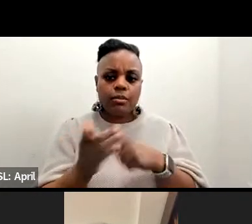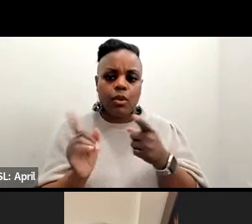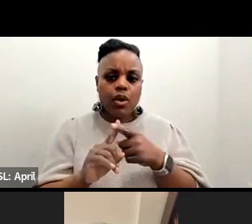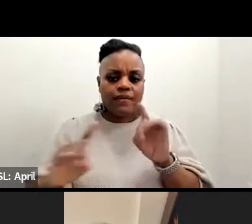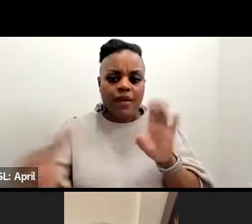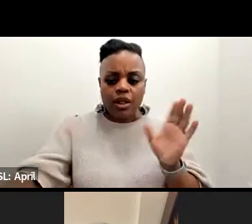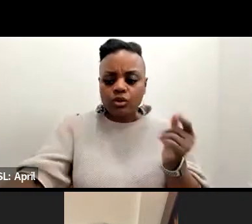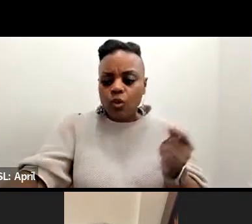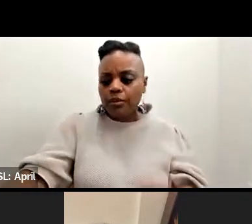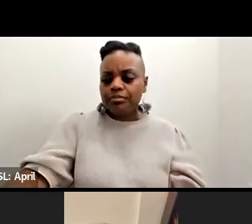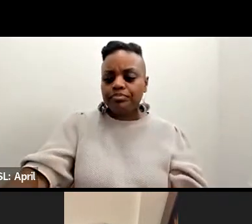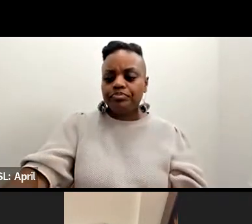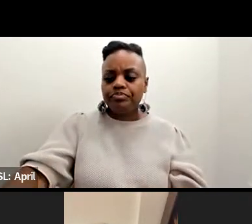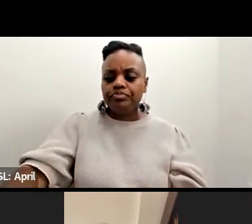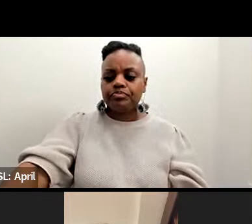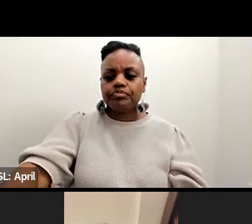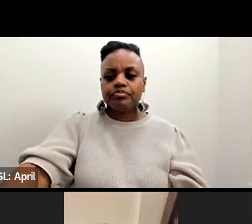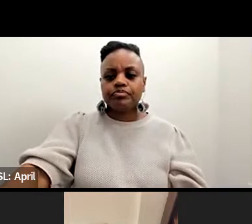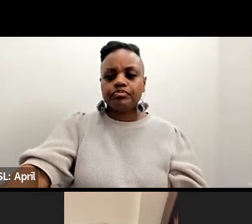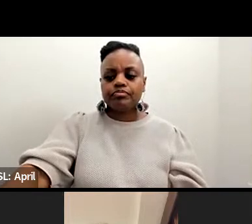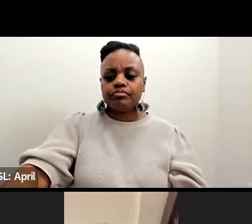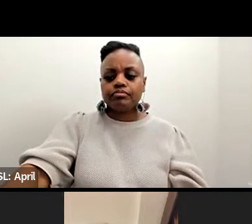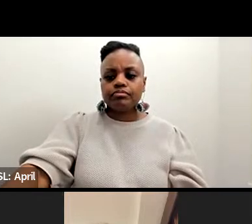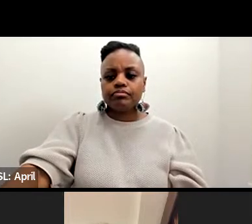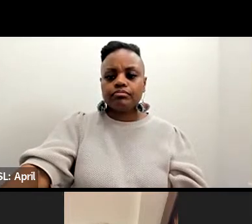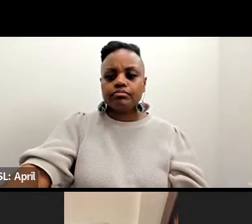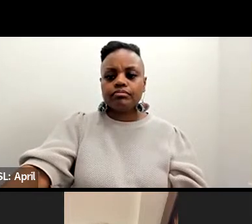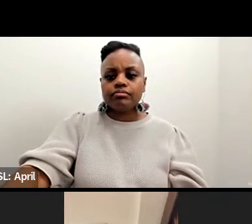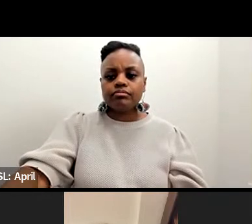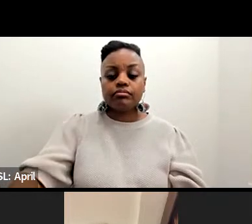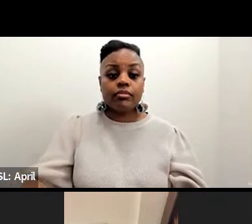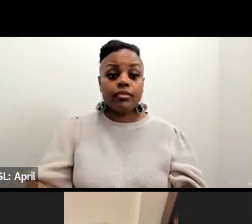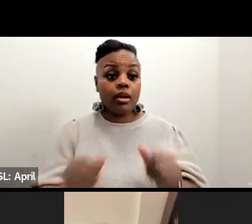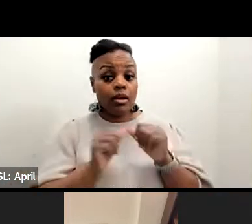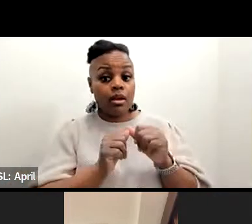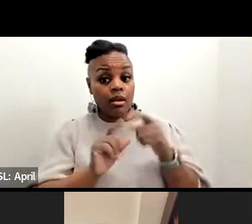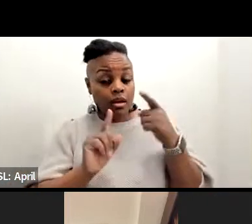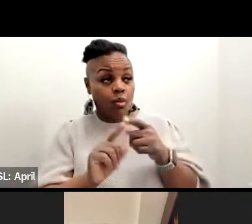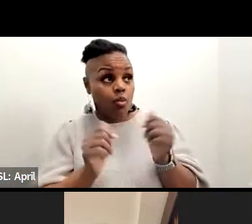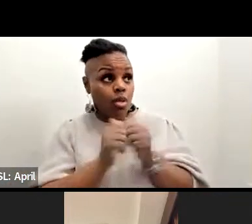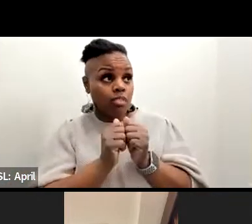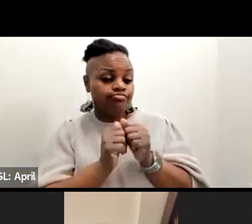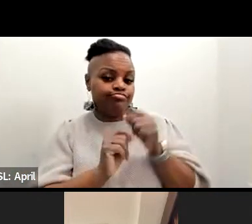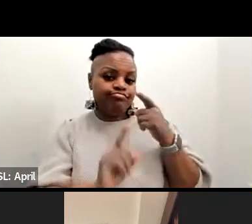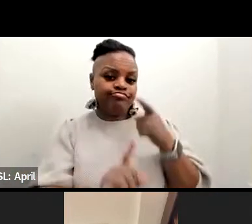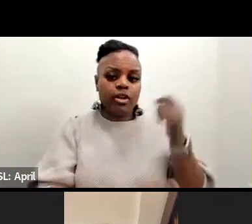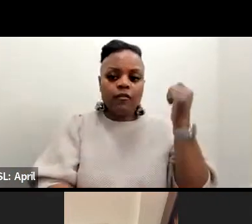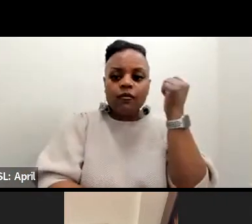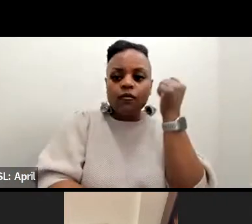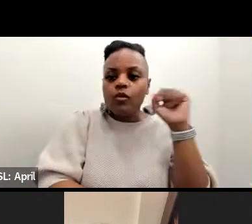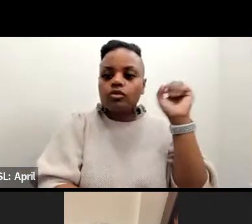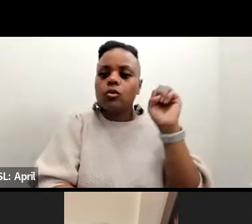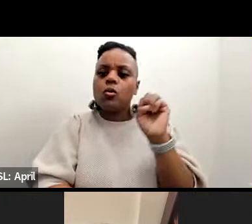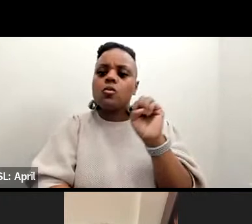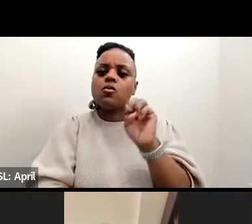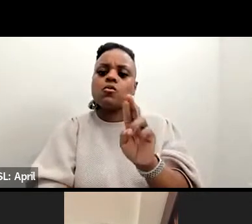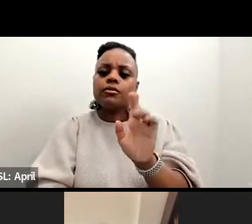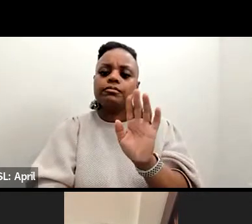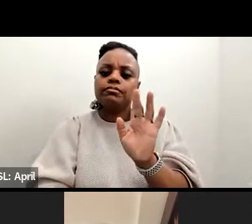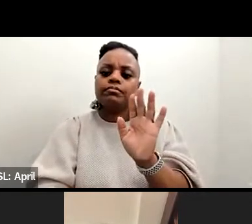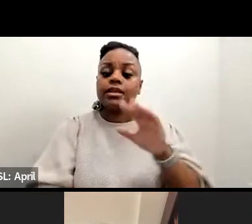for violent revolution or embrace the use of force as a way of coming back to